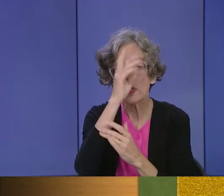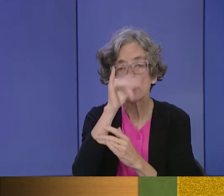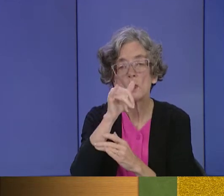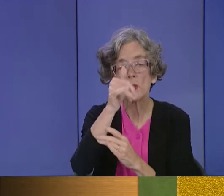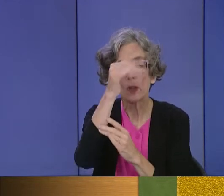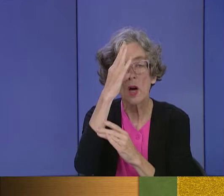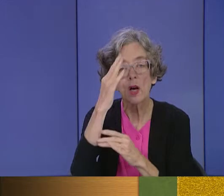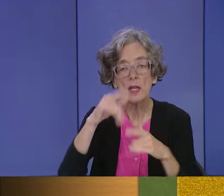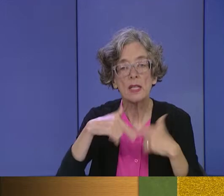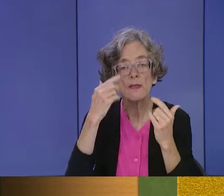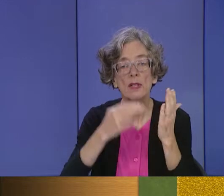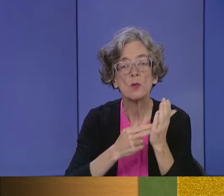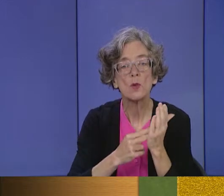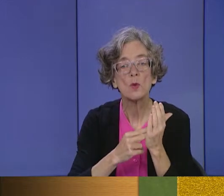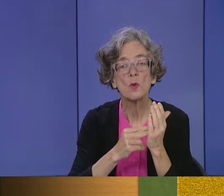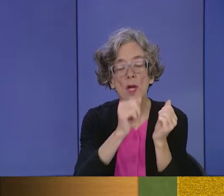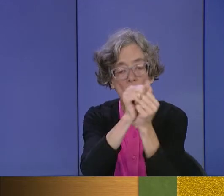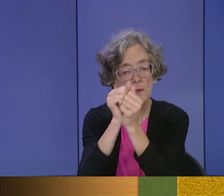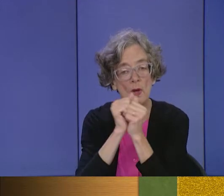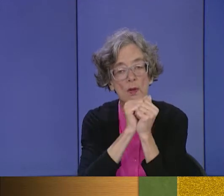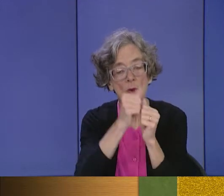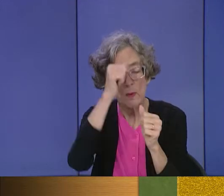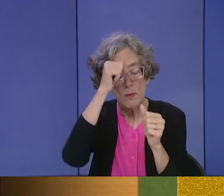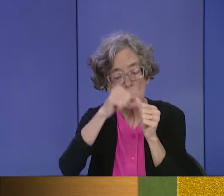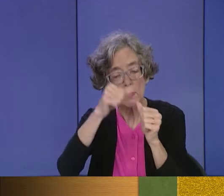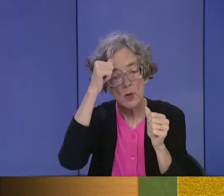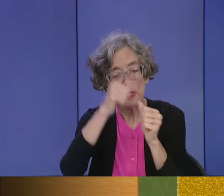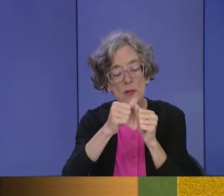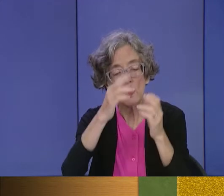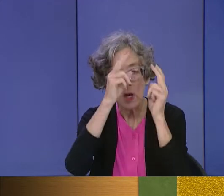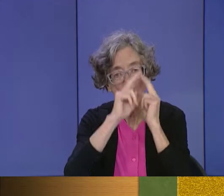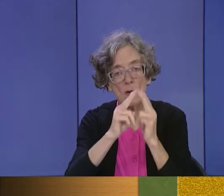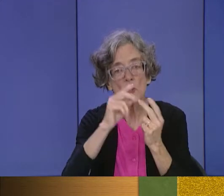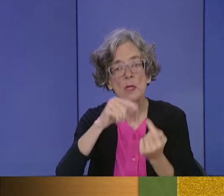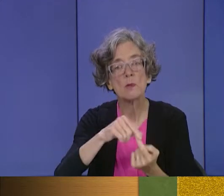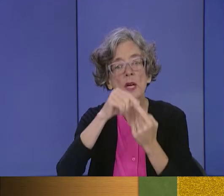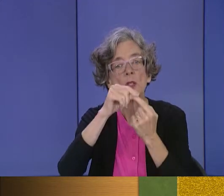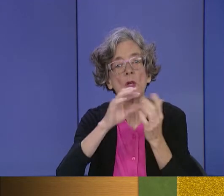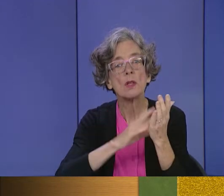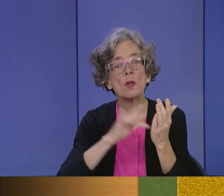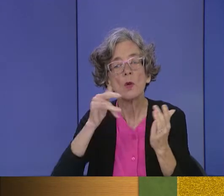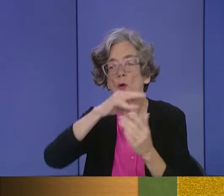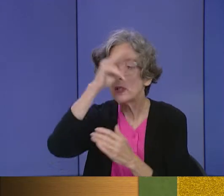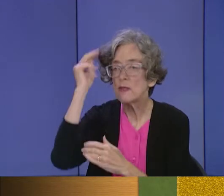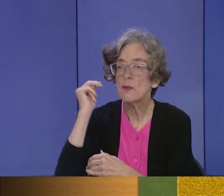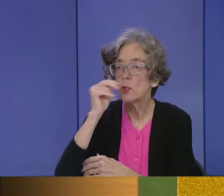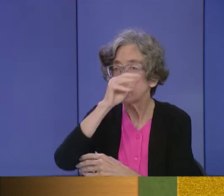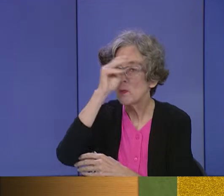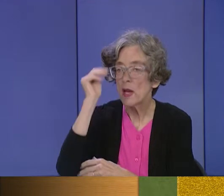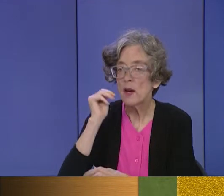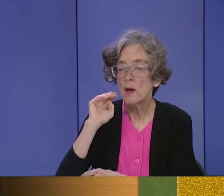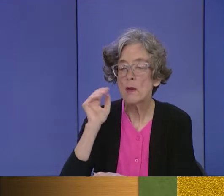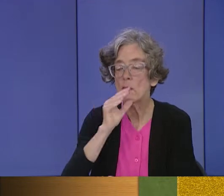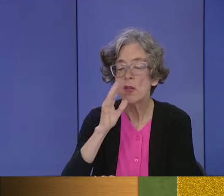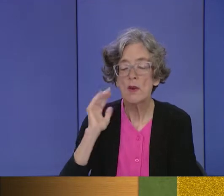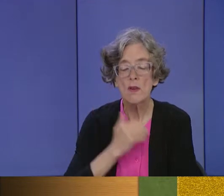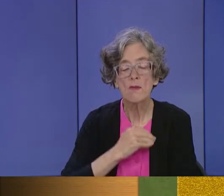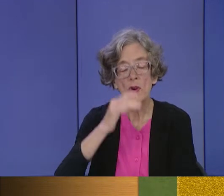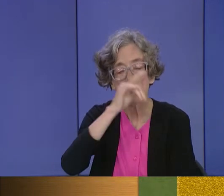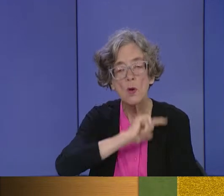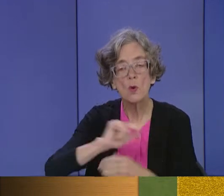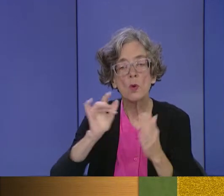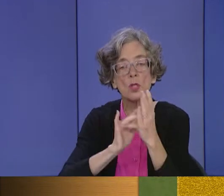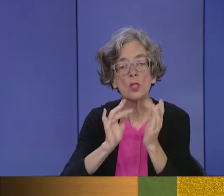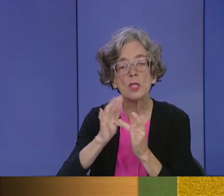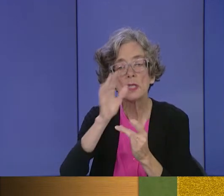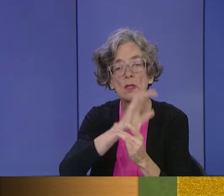true. In communion with those whose memory we venerate, especially the glorious Ever Virgin Mary, Mother of our God and Lord Jesus